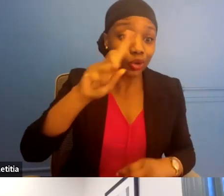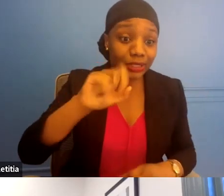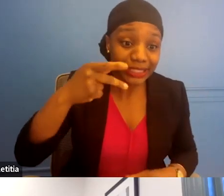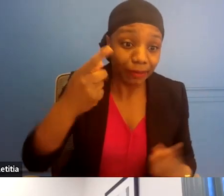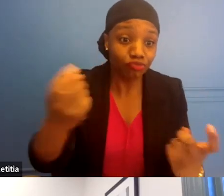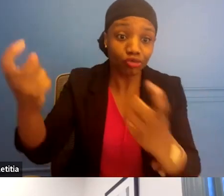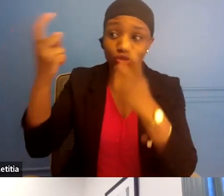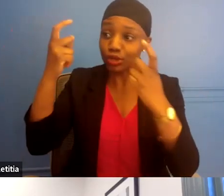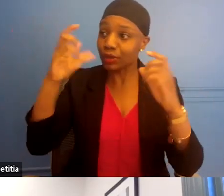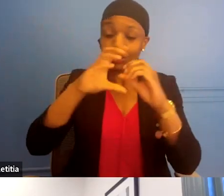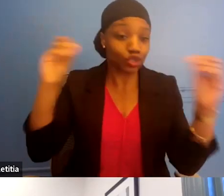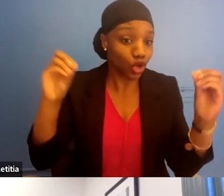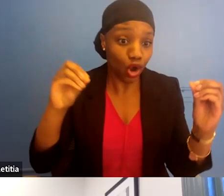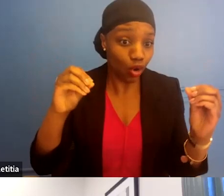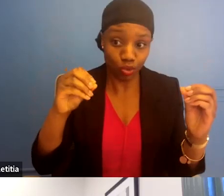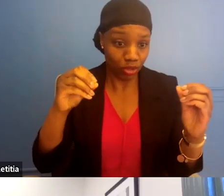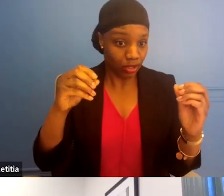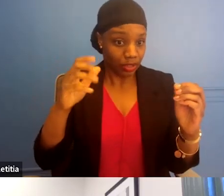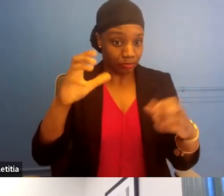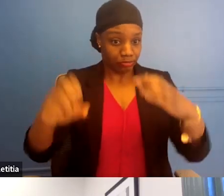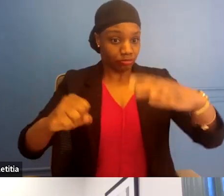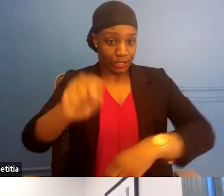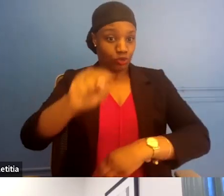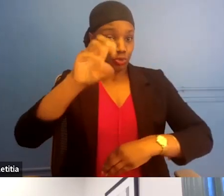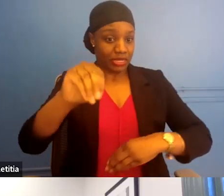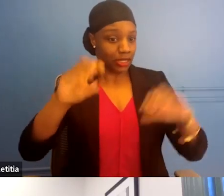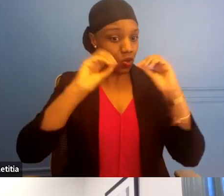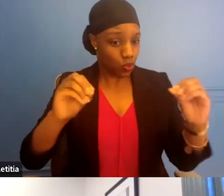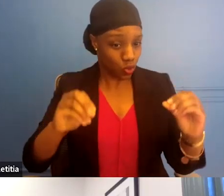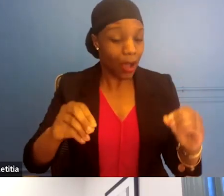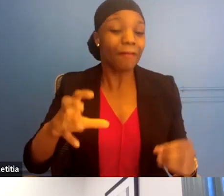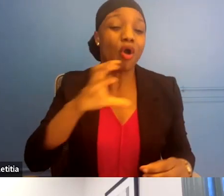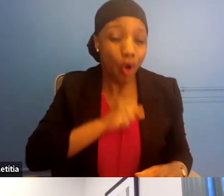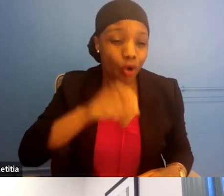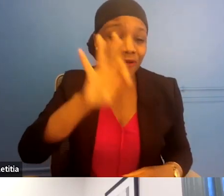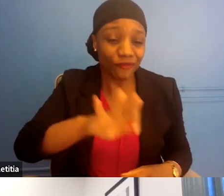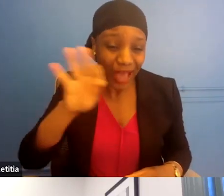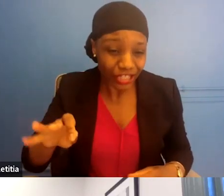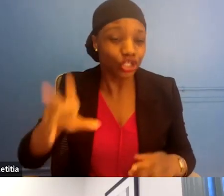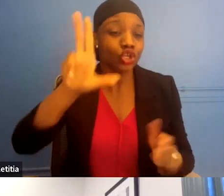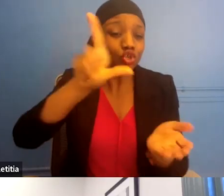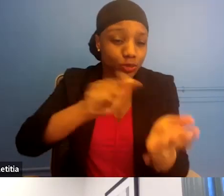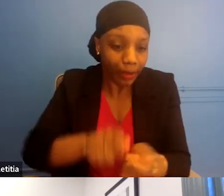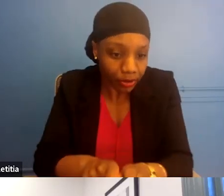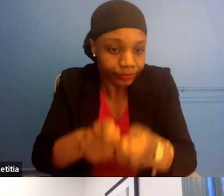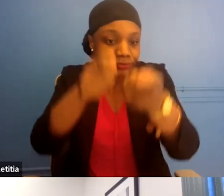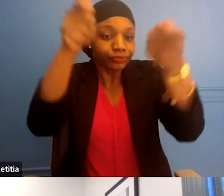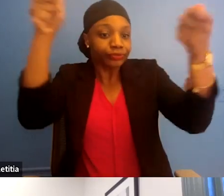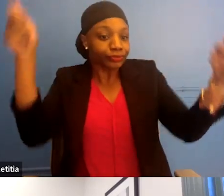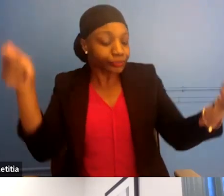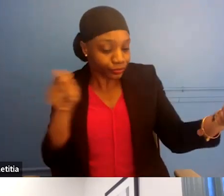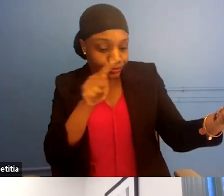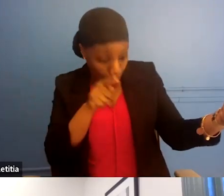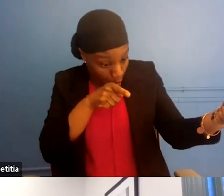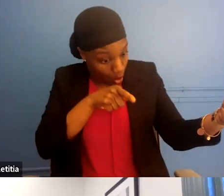You actually waited for the Sunday paper to come and you opened up the want ads with your highlighter and you circled everything that was